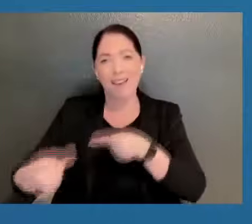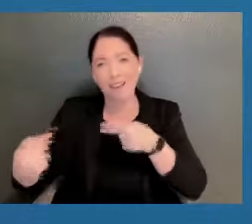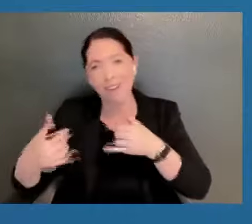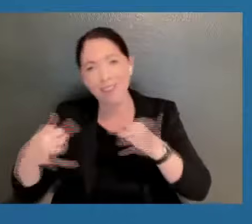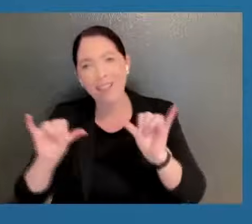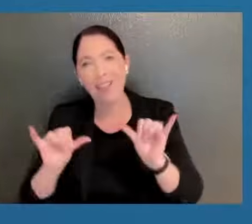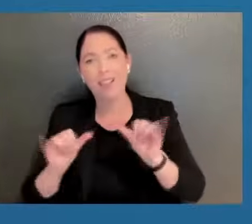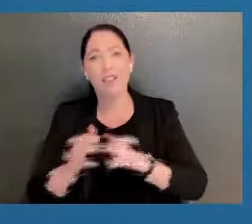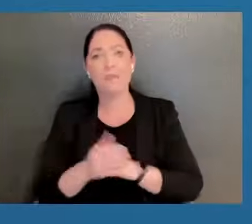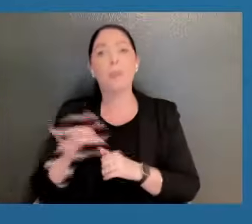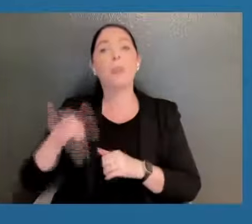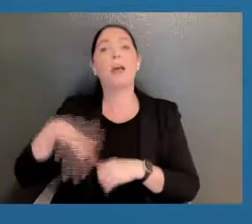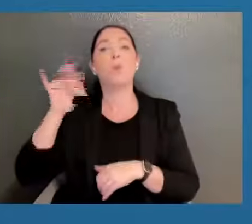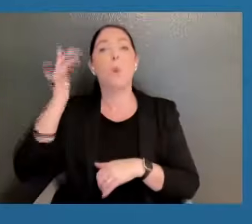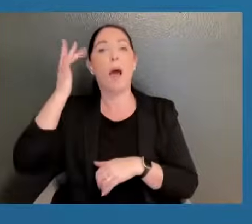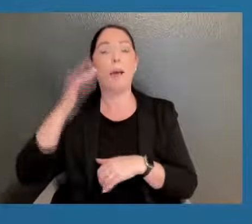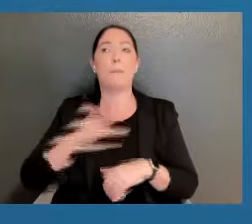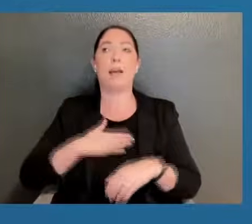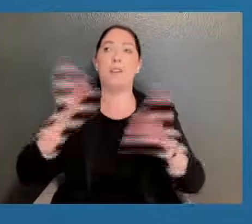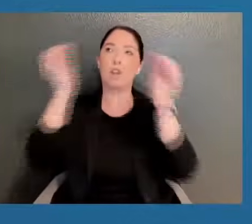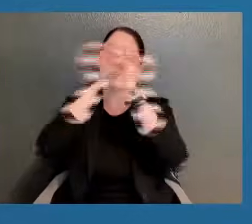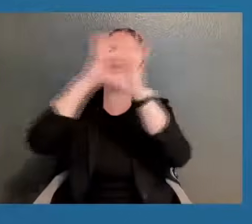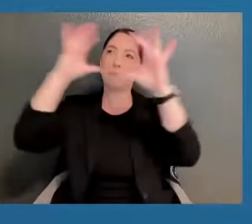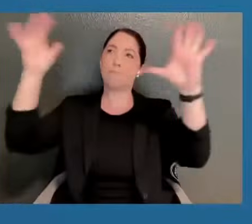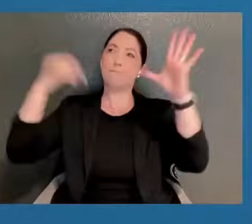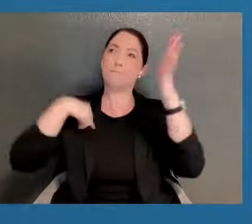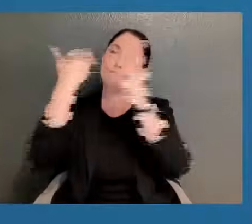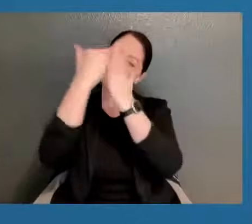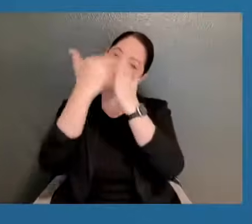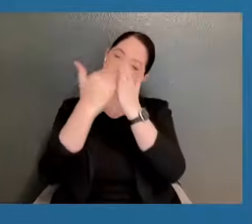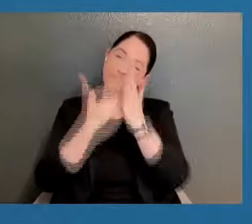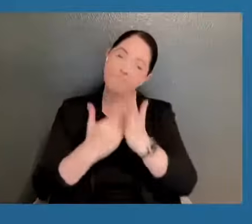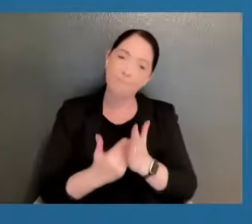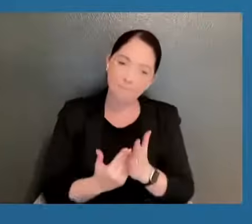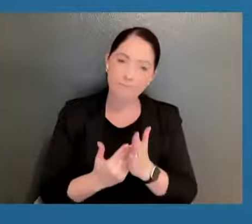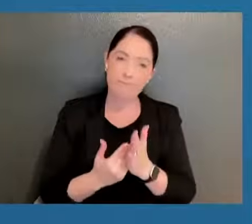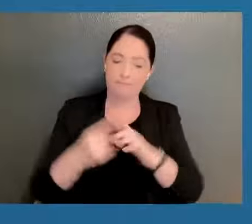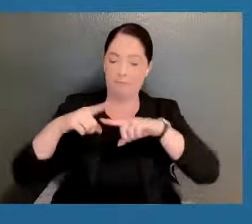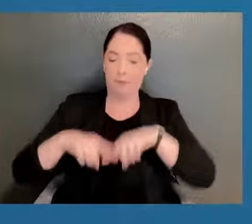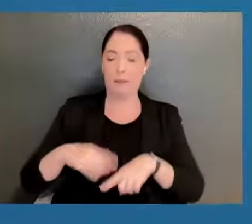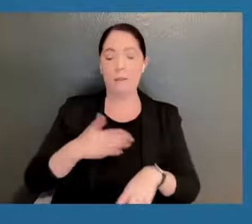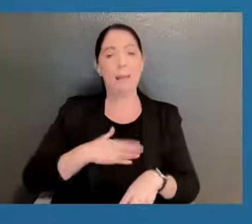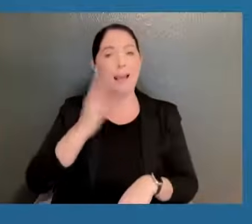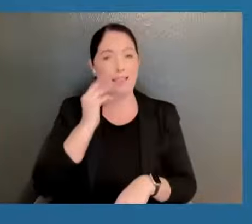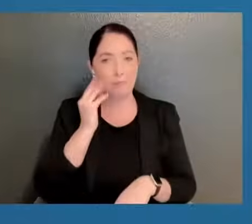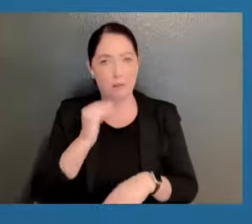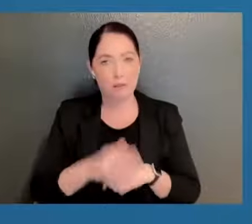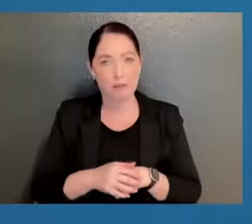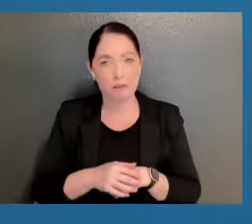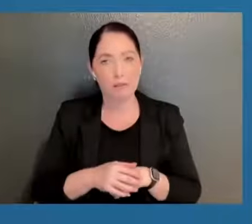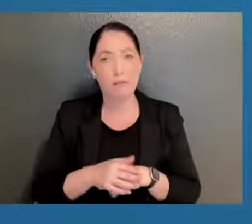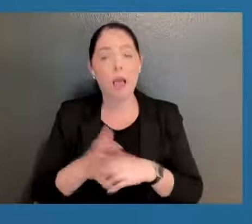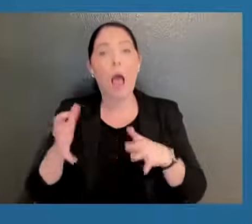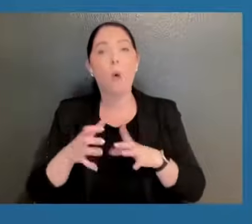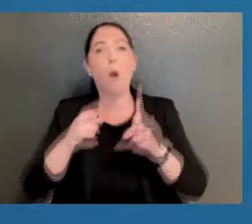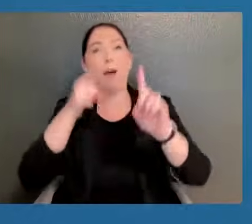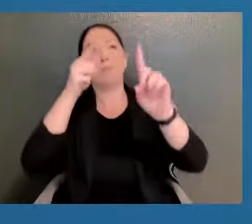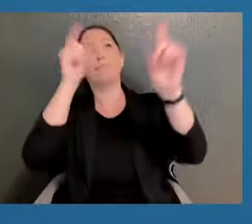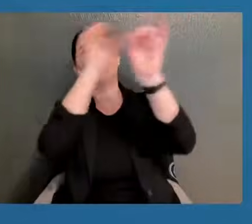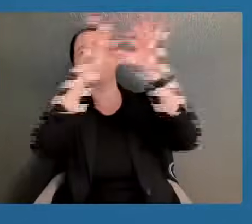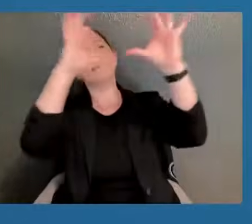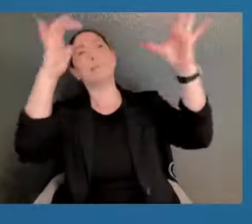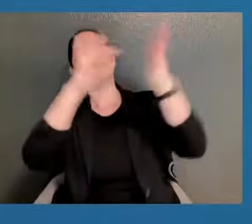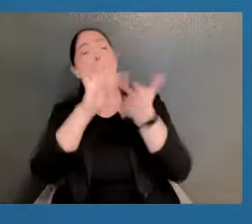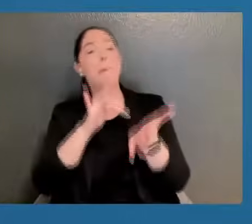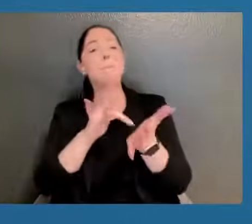experiences here and what I saw my neighbors going through. I want a place where middle-class parents don't have to dread checking that bank account and they're going to